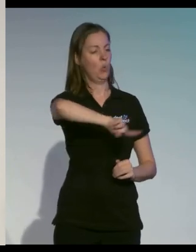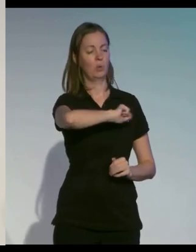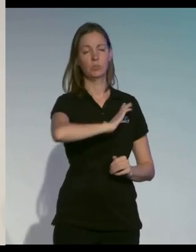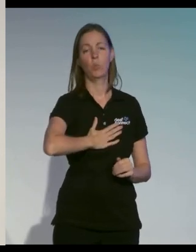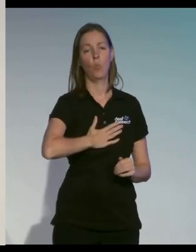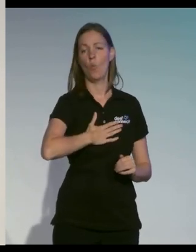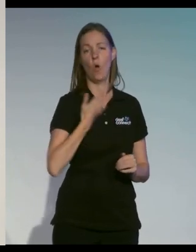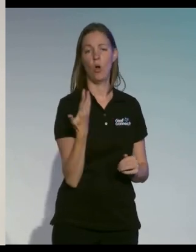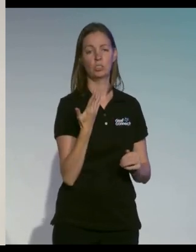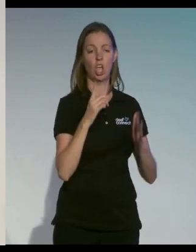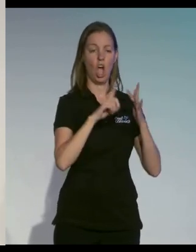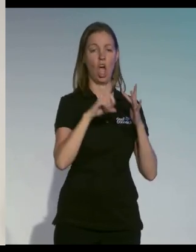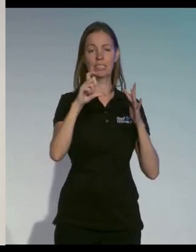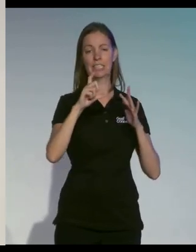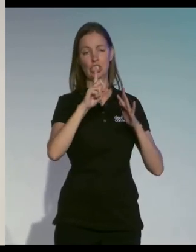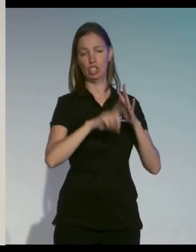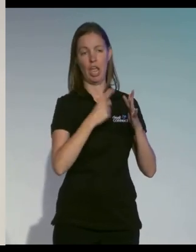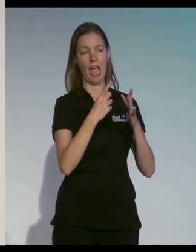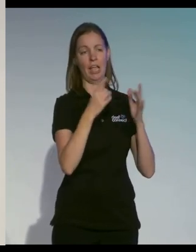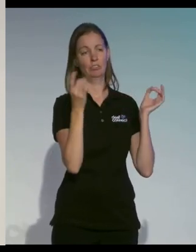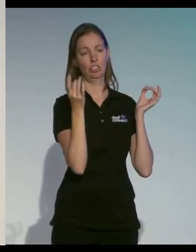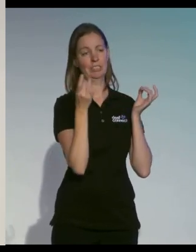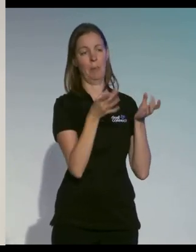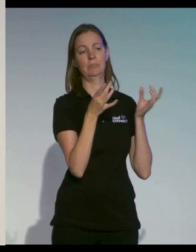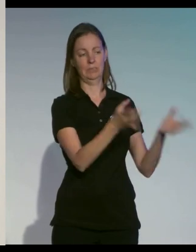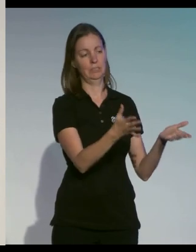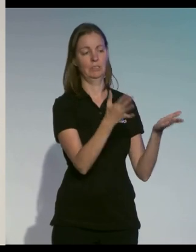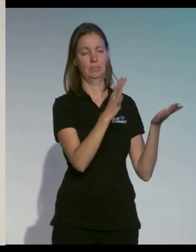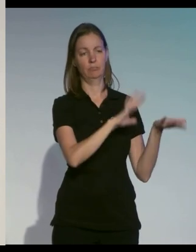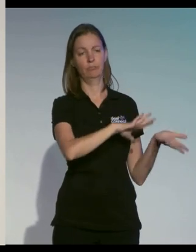to have the ICJ ruined in Africa by